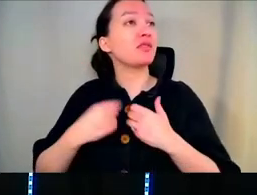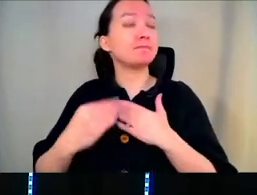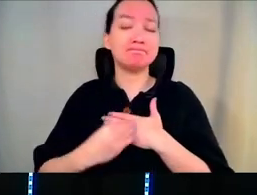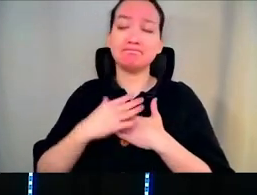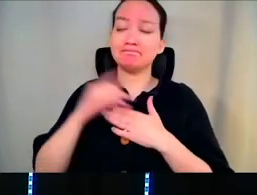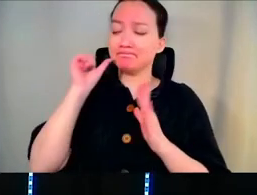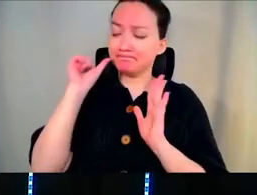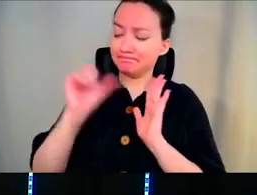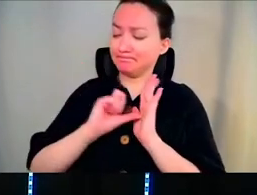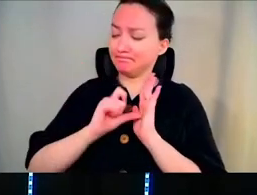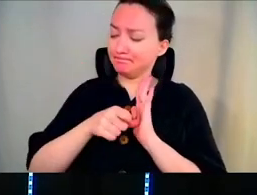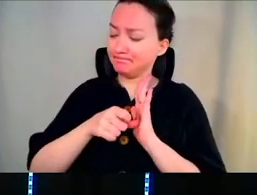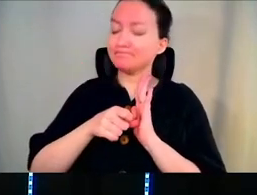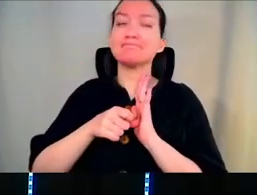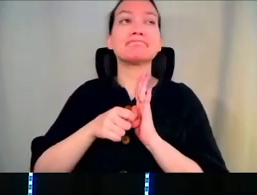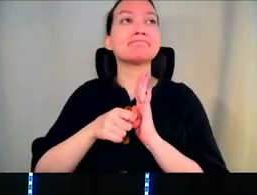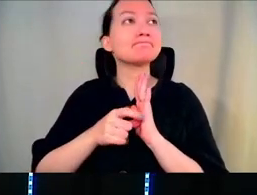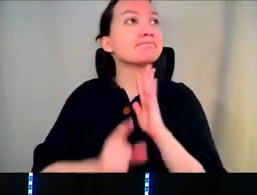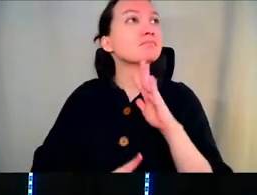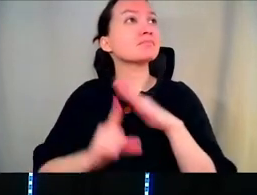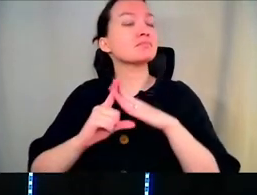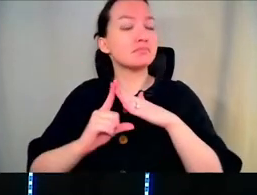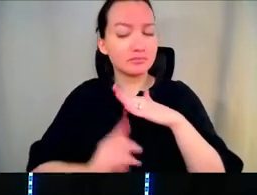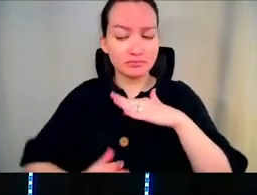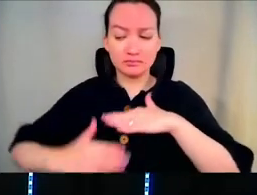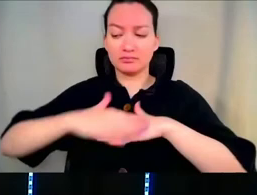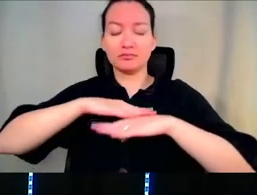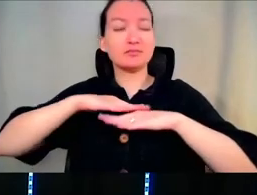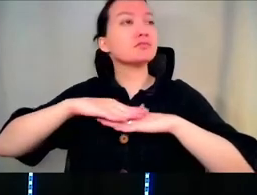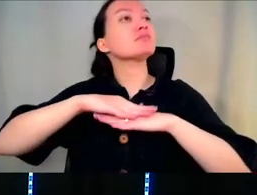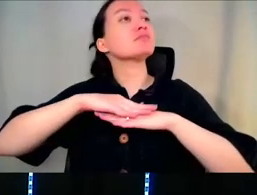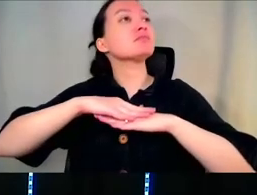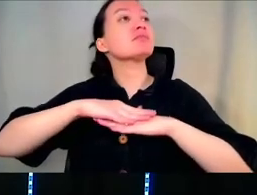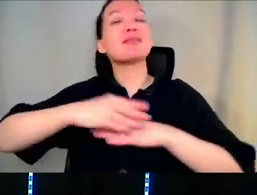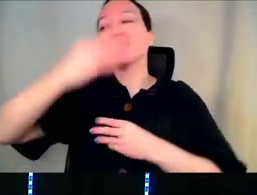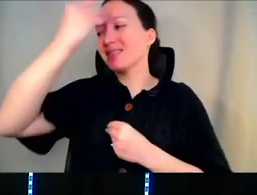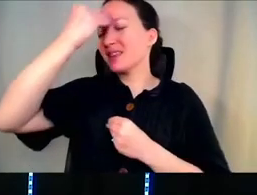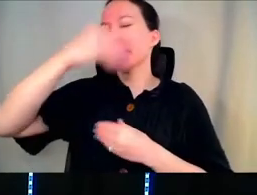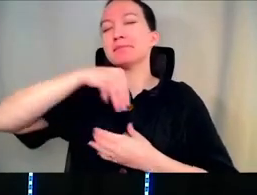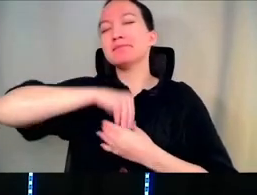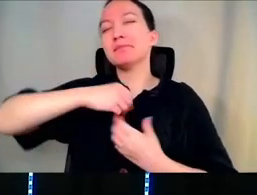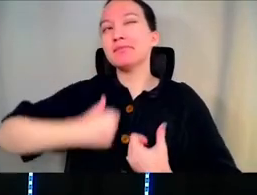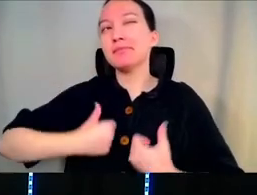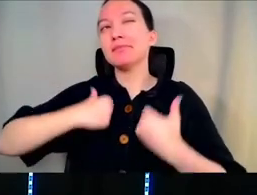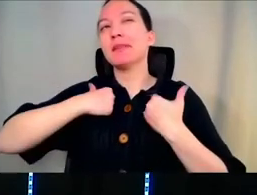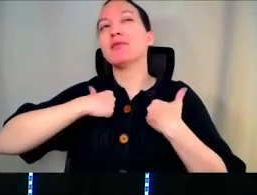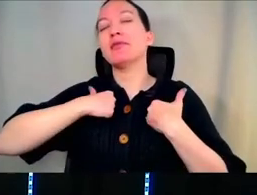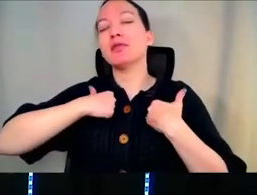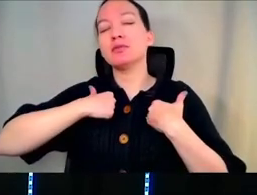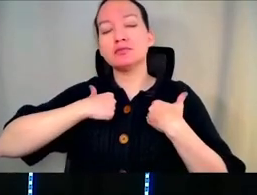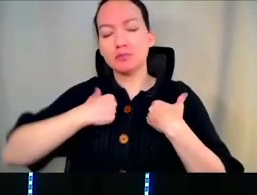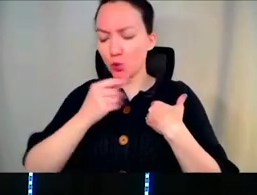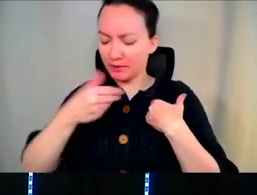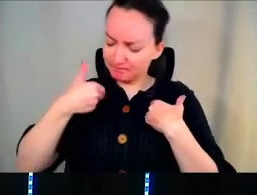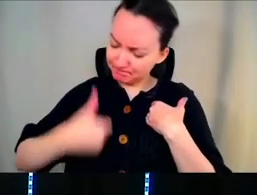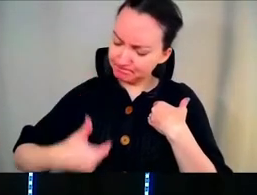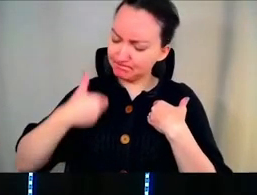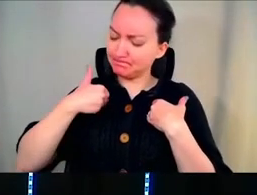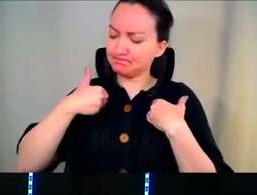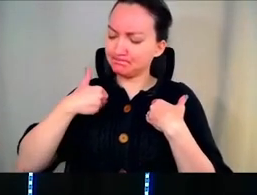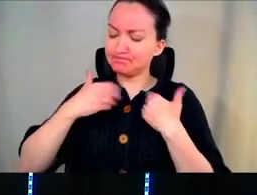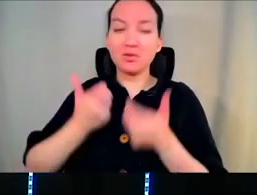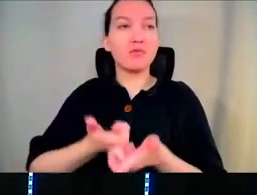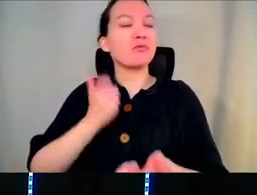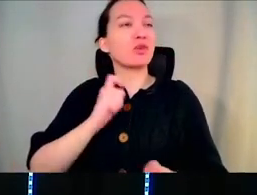highlight things and he'd let things come to the surface, that we'd be people that are thinking about our inner life, our thoughts, who we are. Because I want to